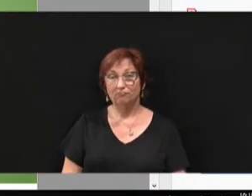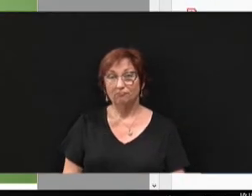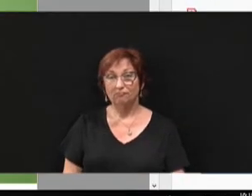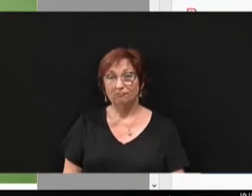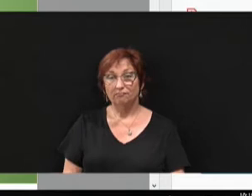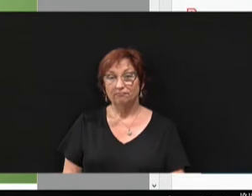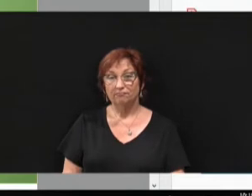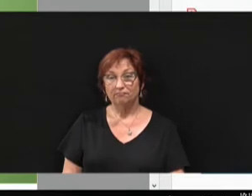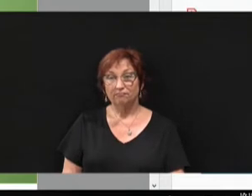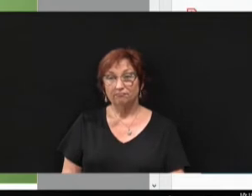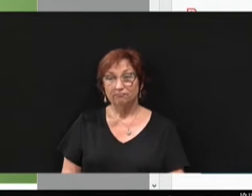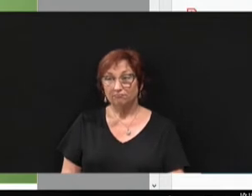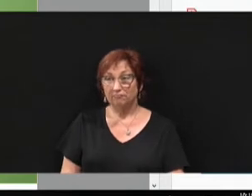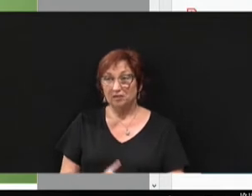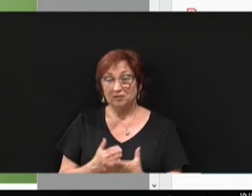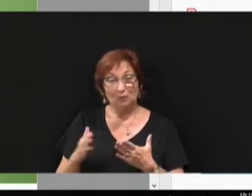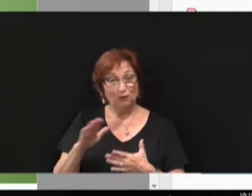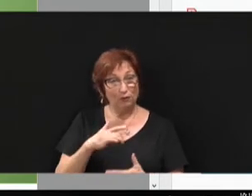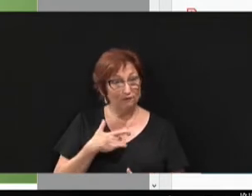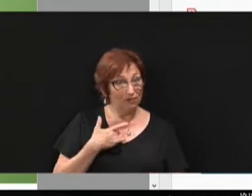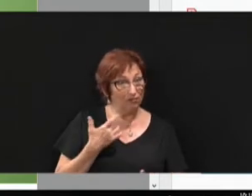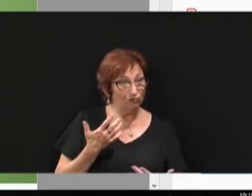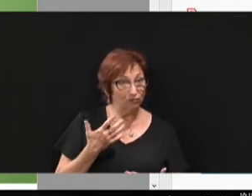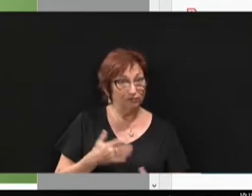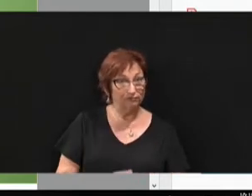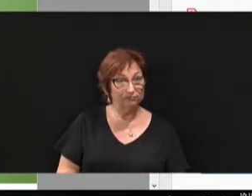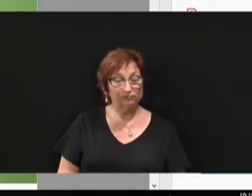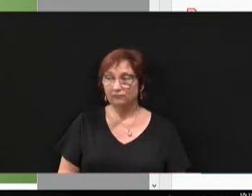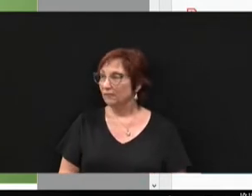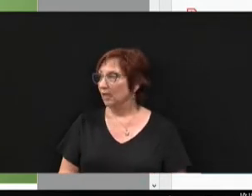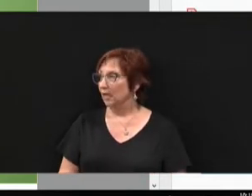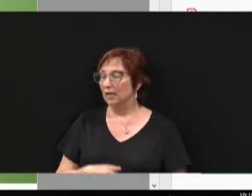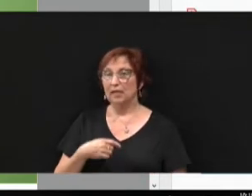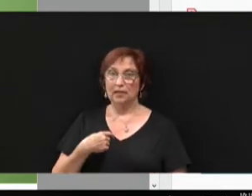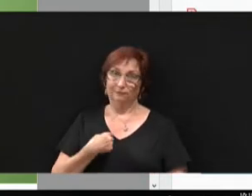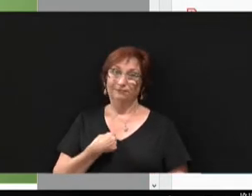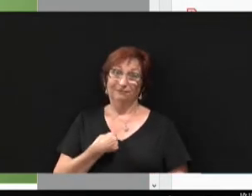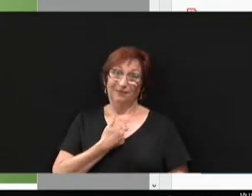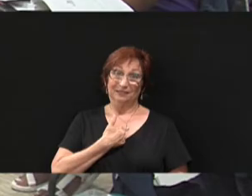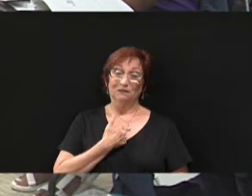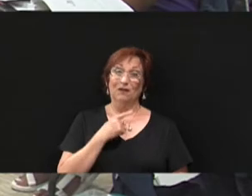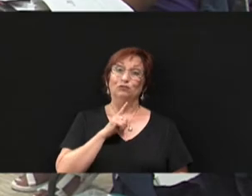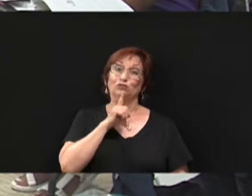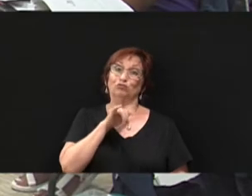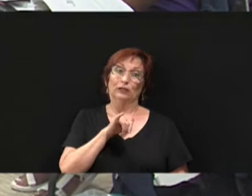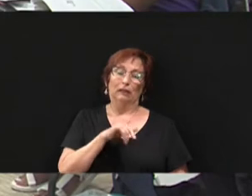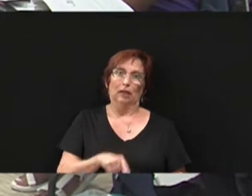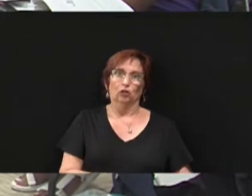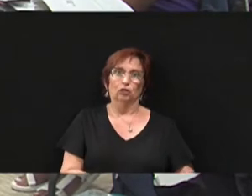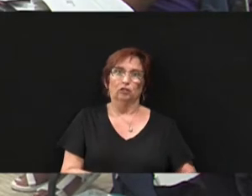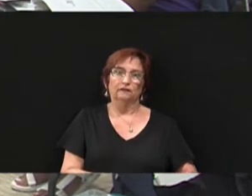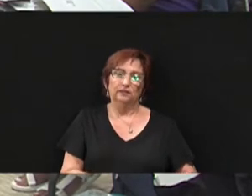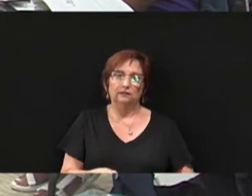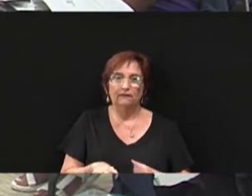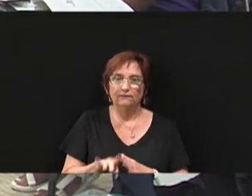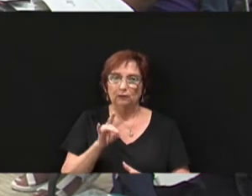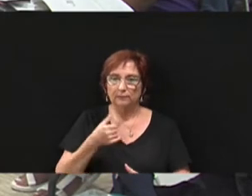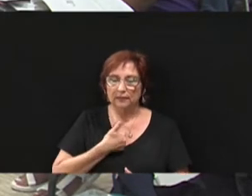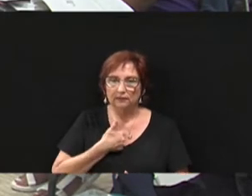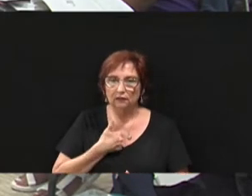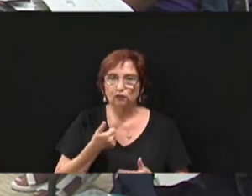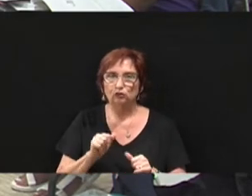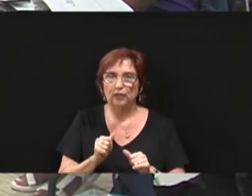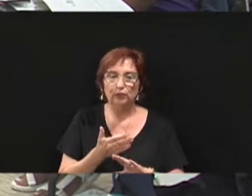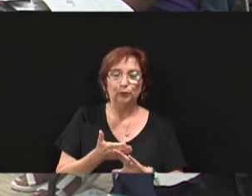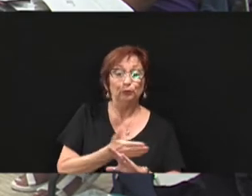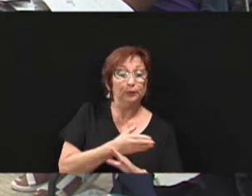What were some feelings that you had? Yes. I was really nervous, and I found myself trying to go ahead to read,